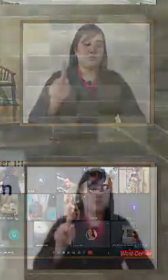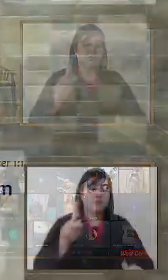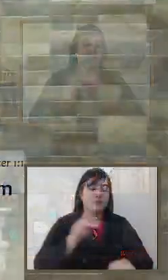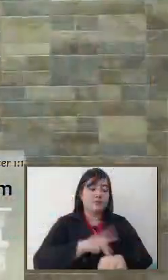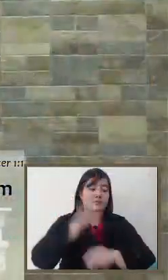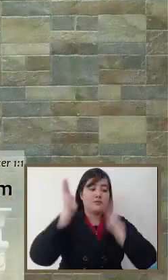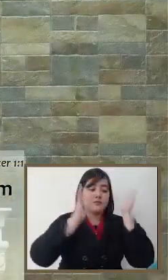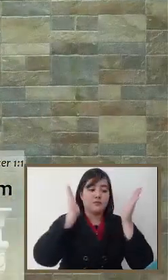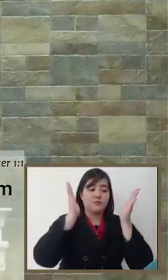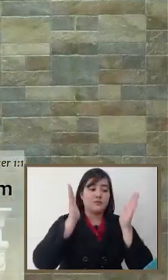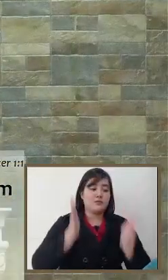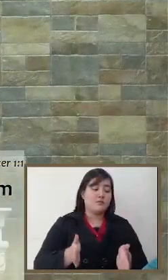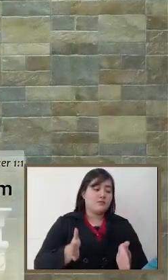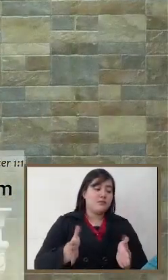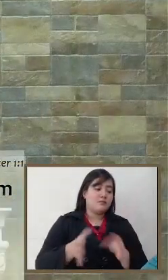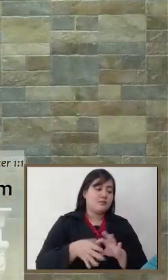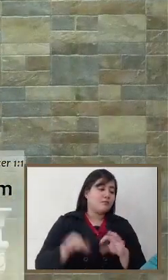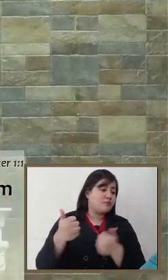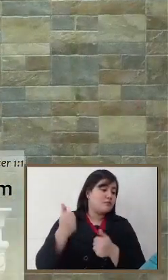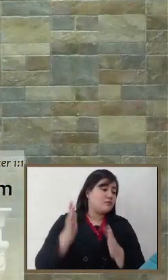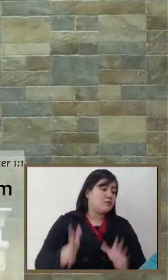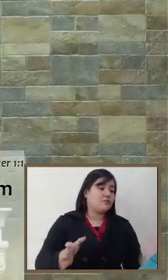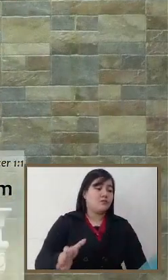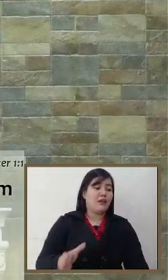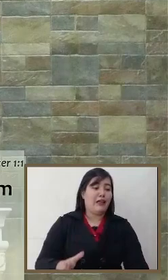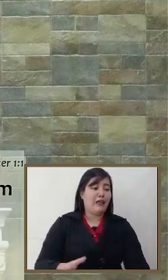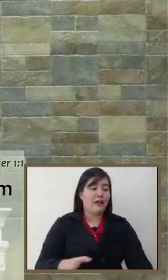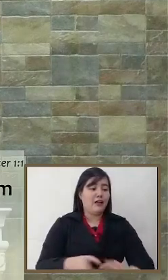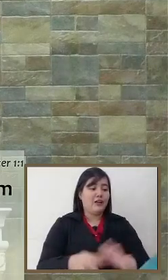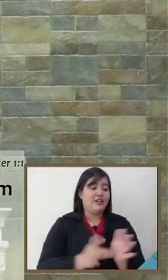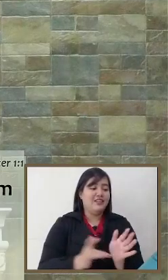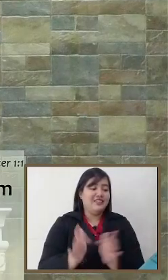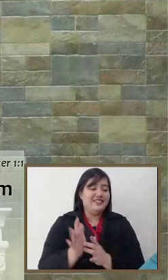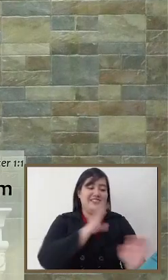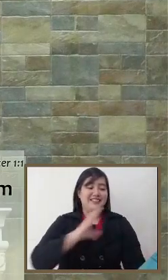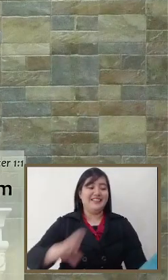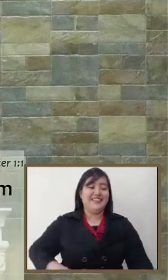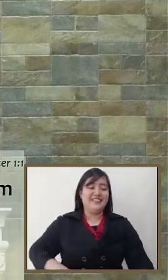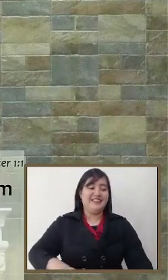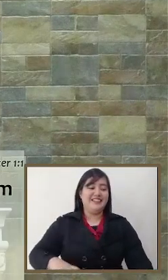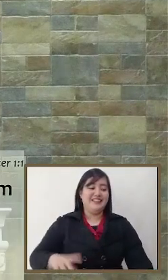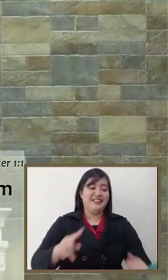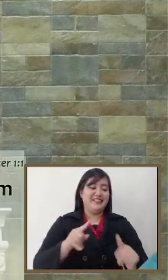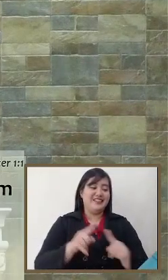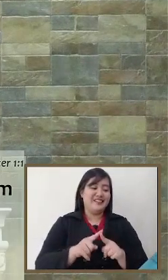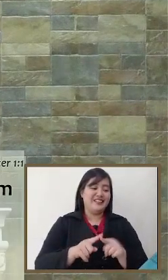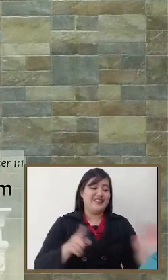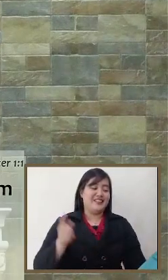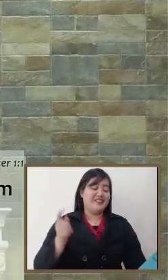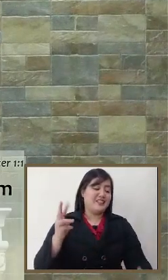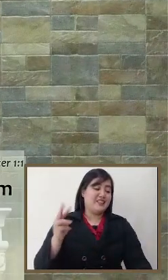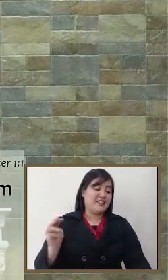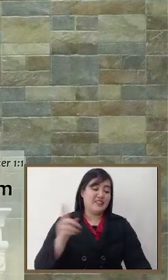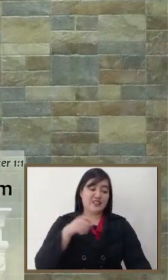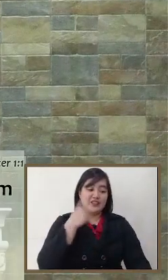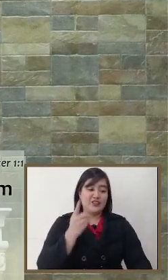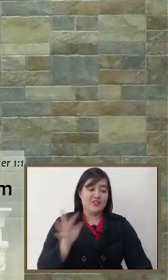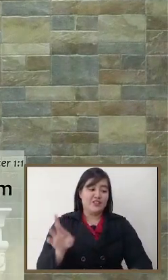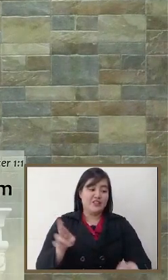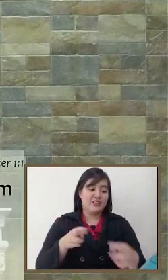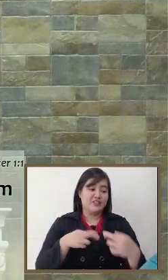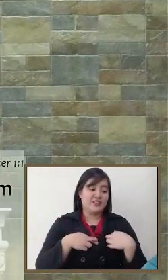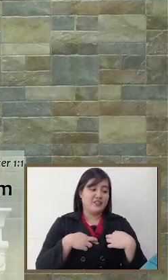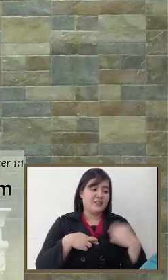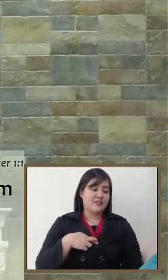servant and an apostle of Jesus Christ, to them that have obtained like precious faith